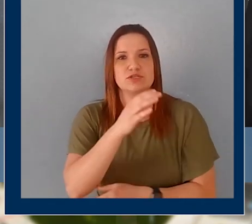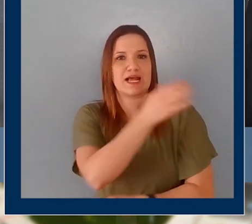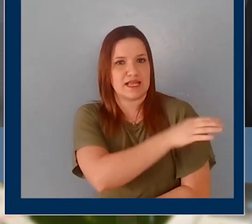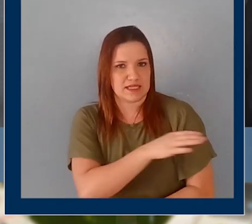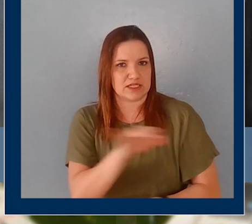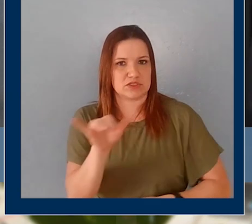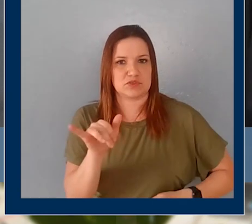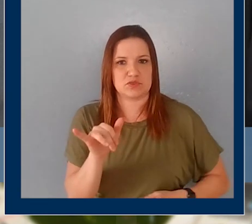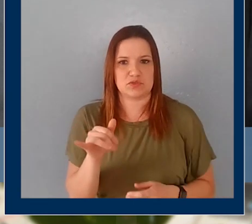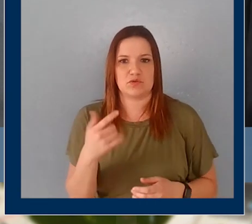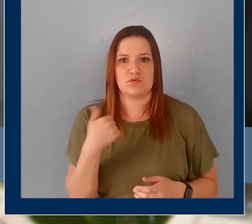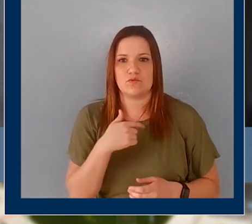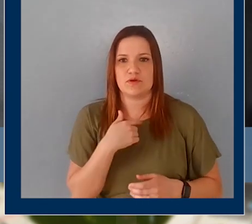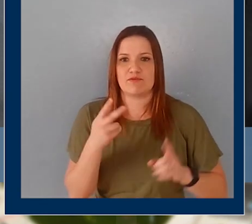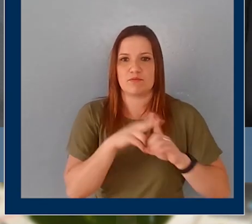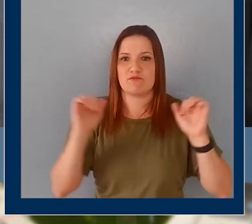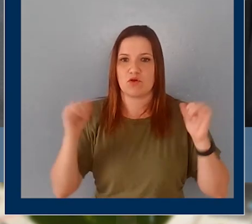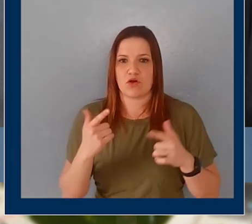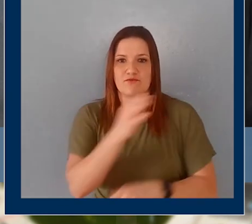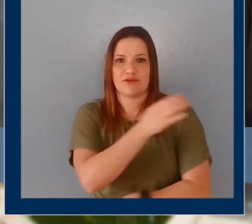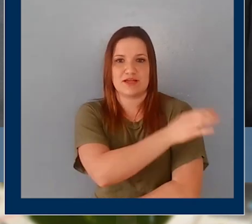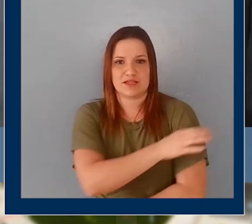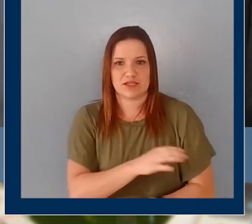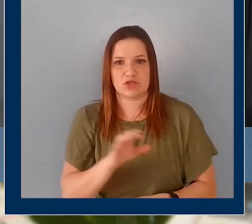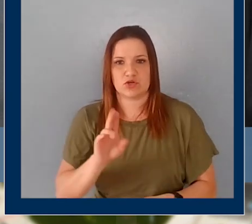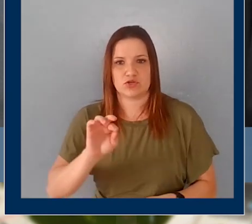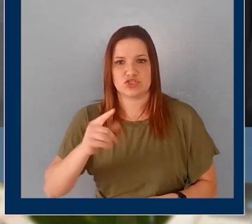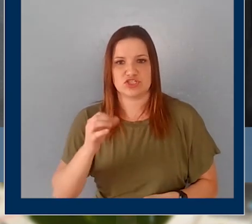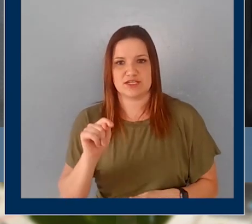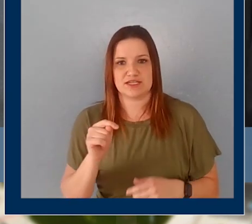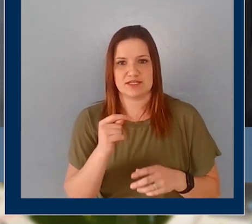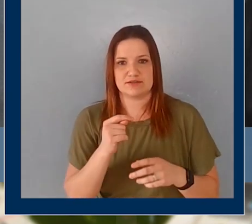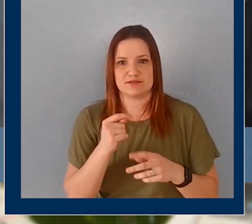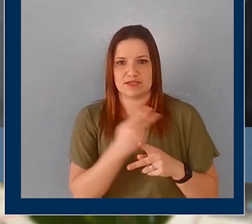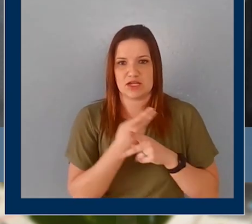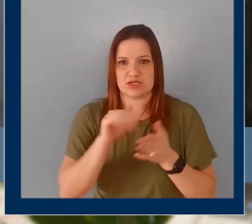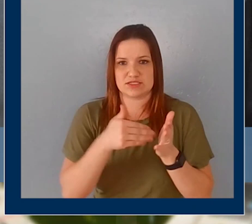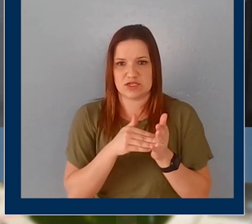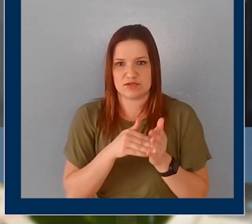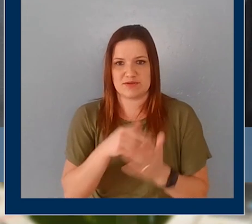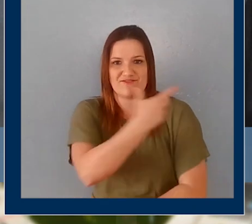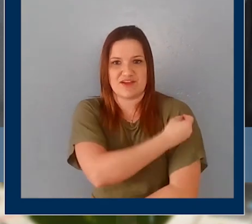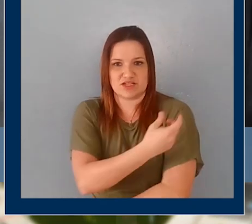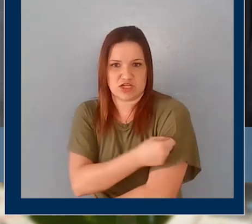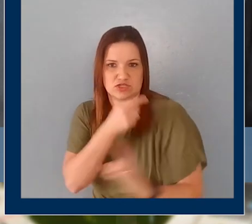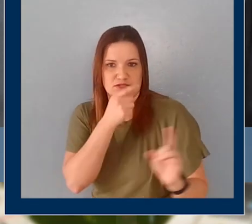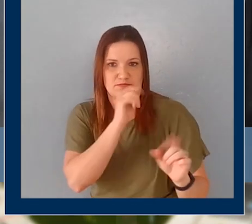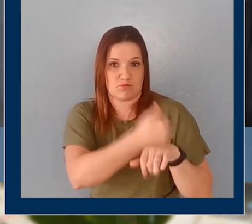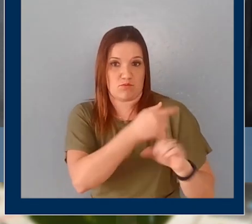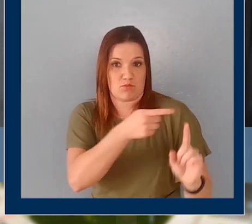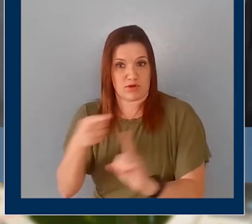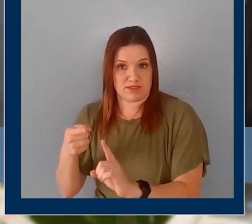also Quia Delta's clinics. So we've applied for all of our clinics and our urgent care centers to